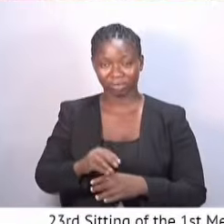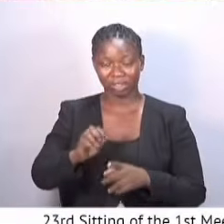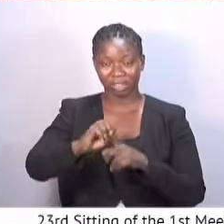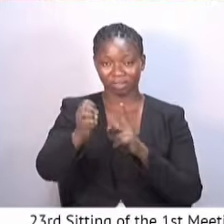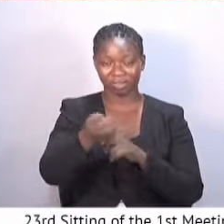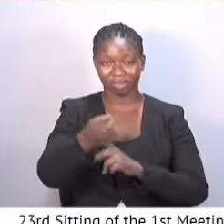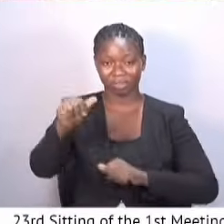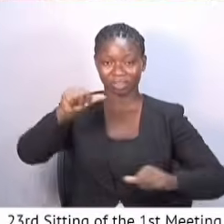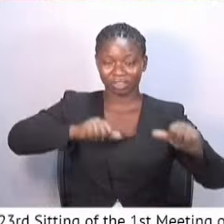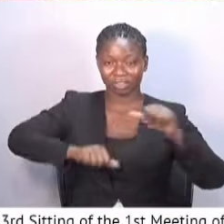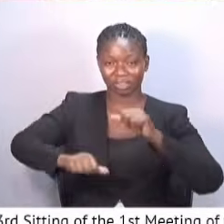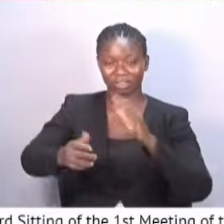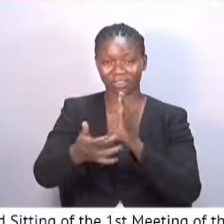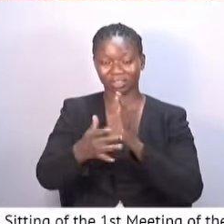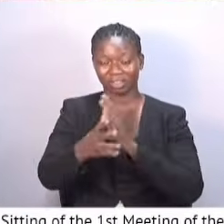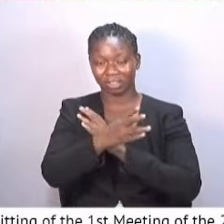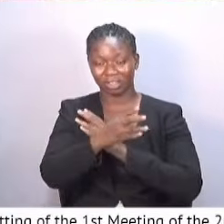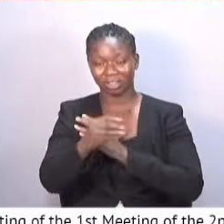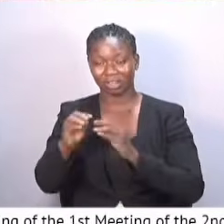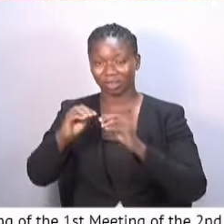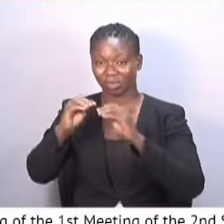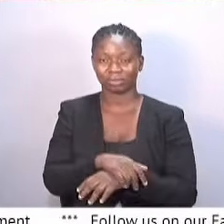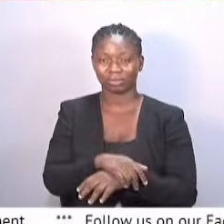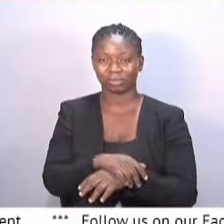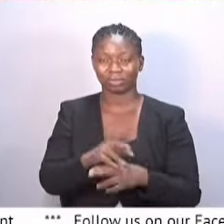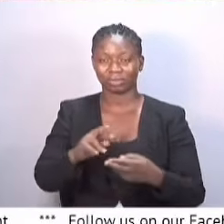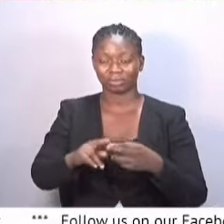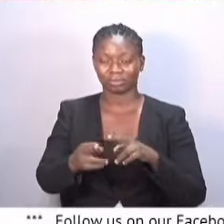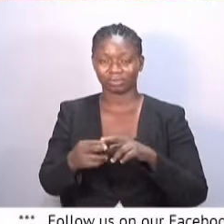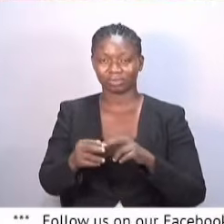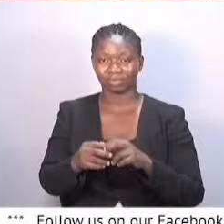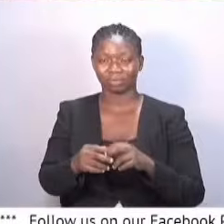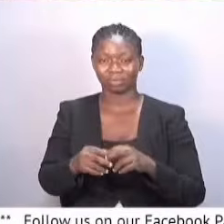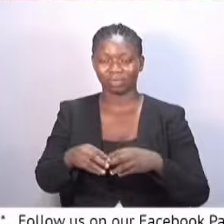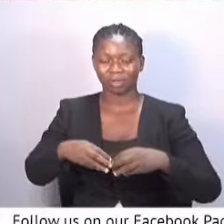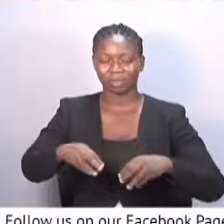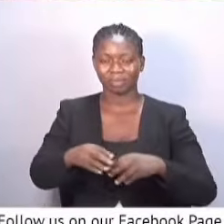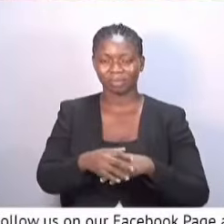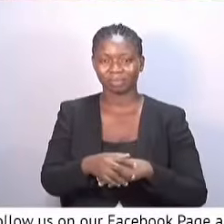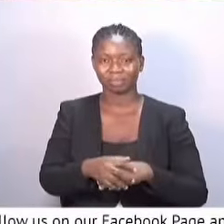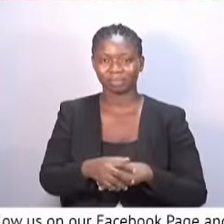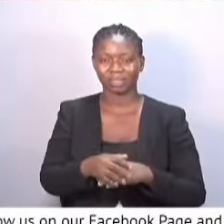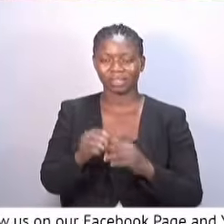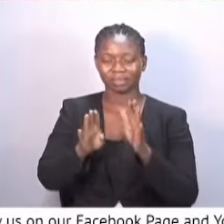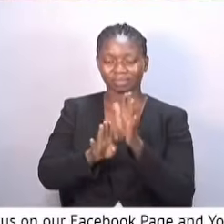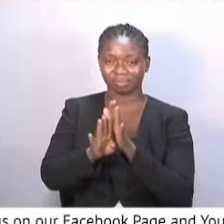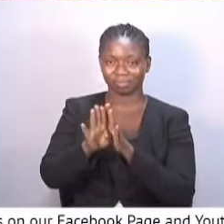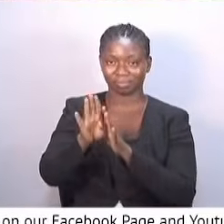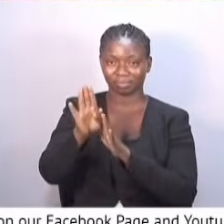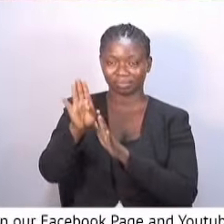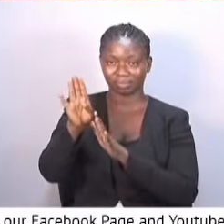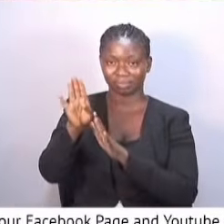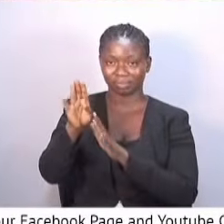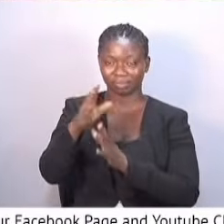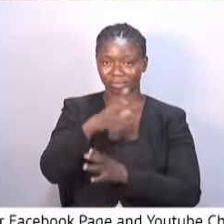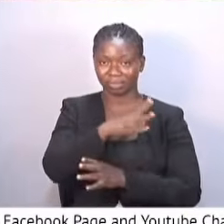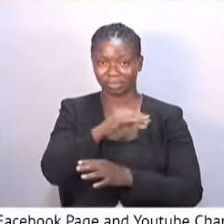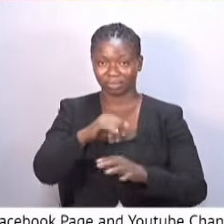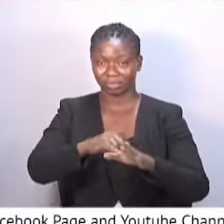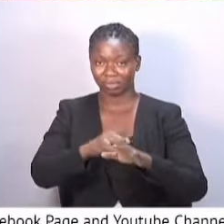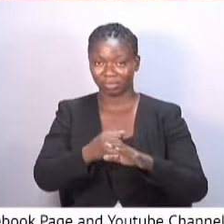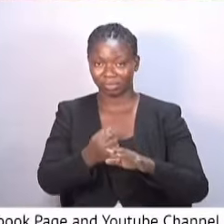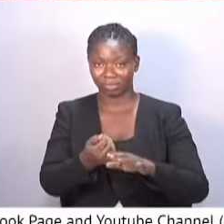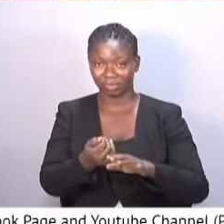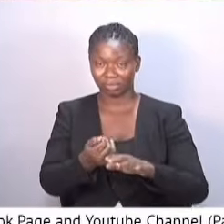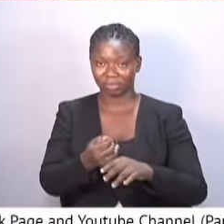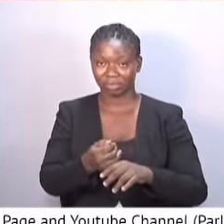Technology and the Carbon Market Office, the status of development and